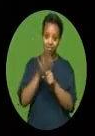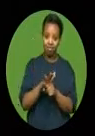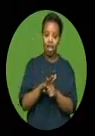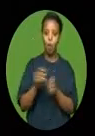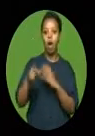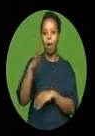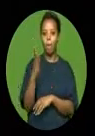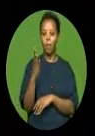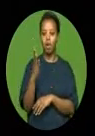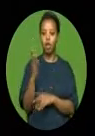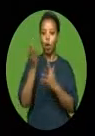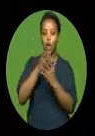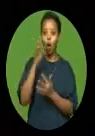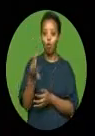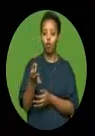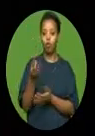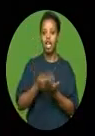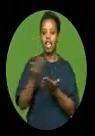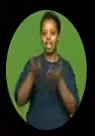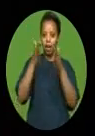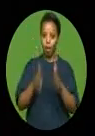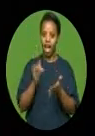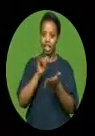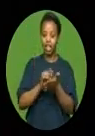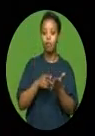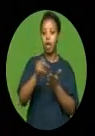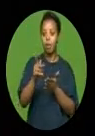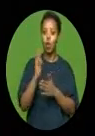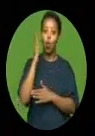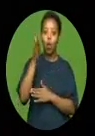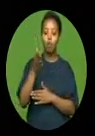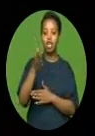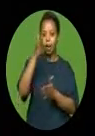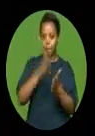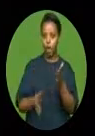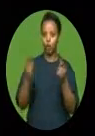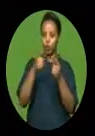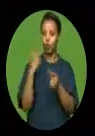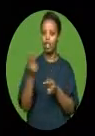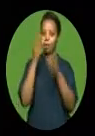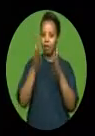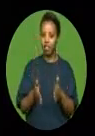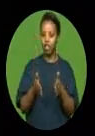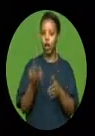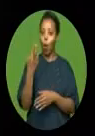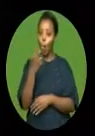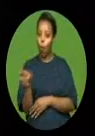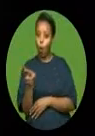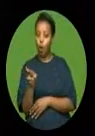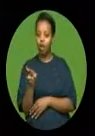bank on behalf of the buyer that payment will be made to the beneficiary